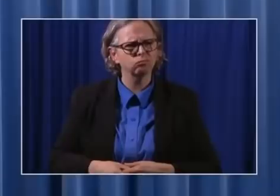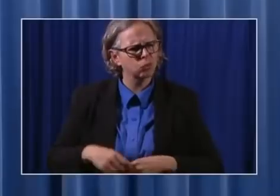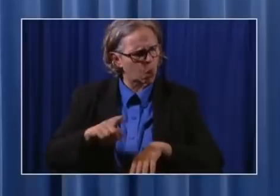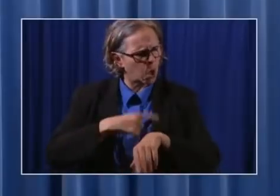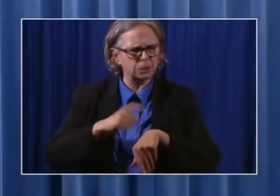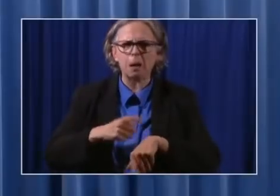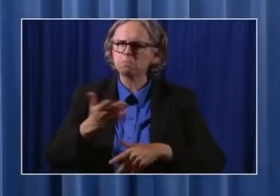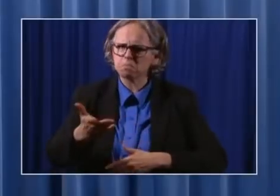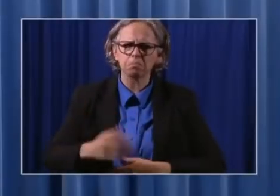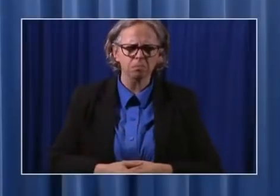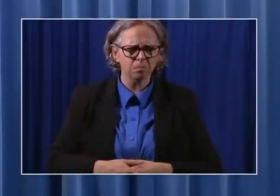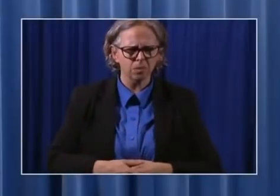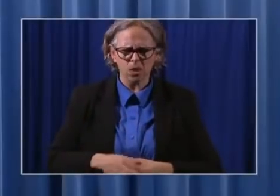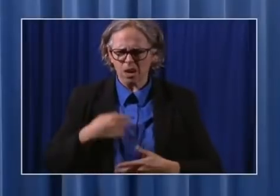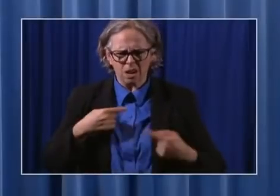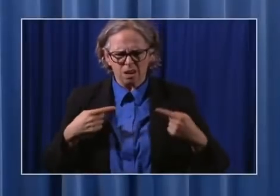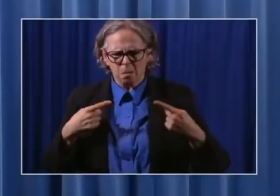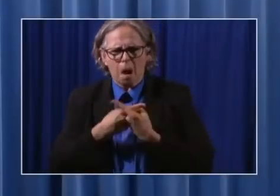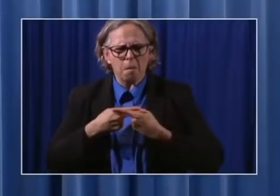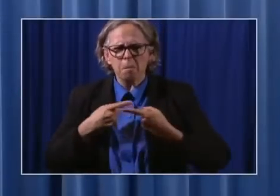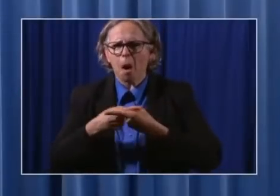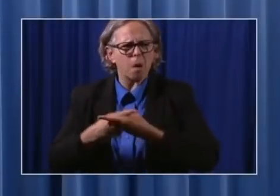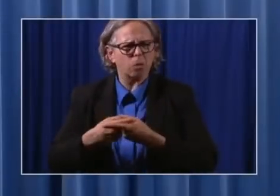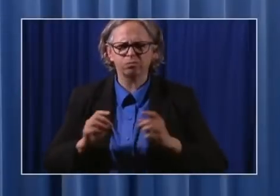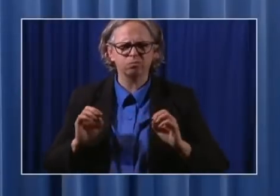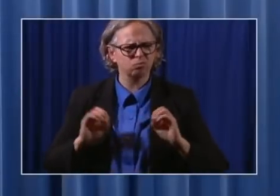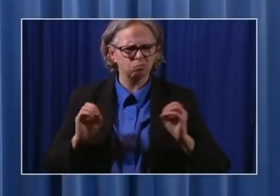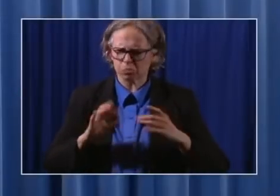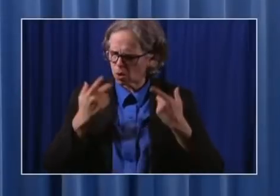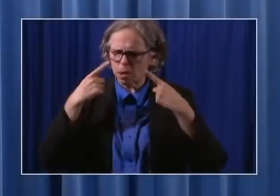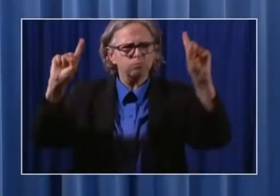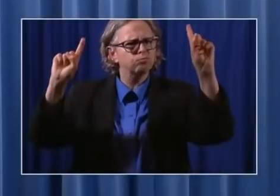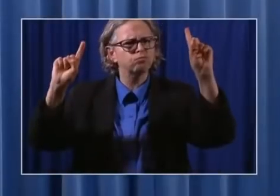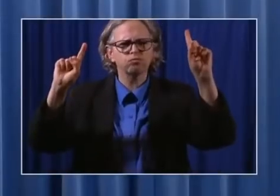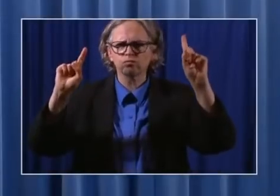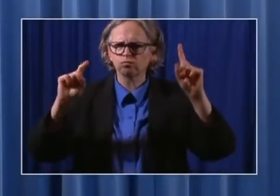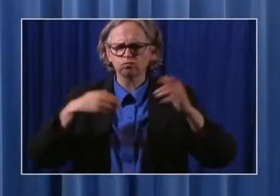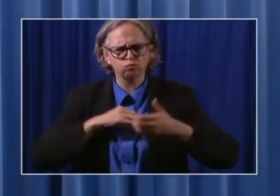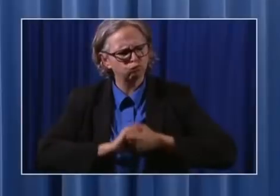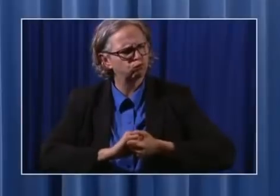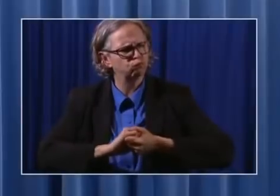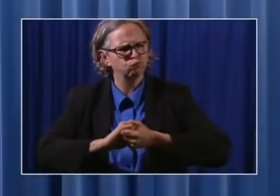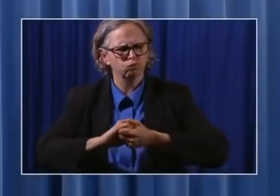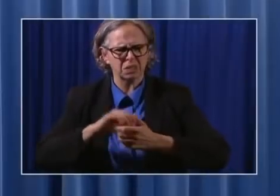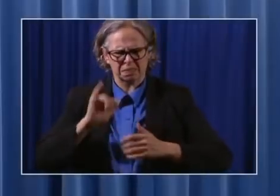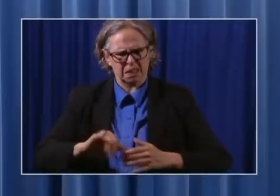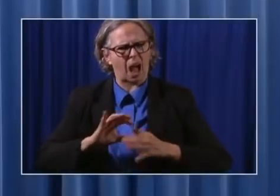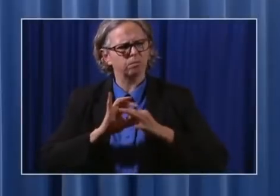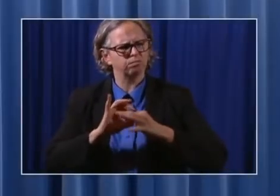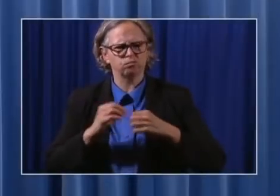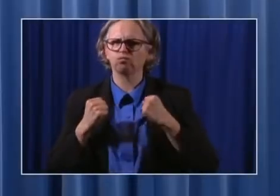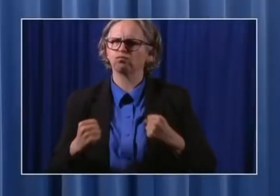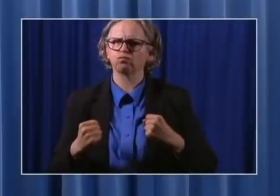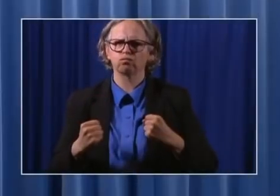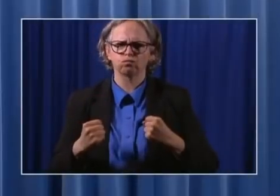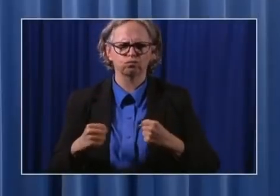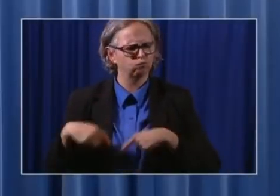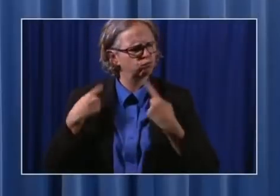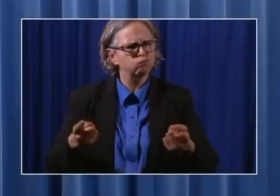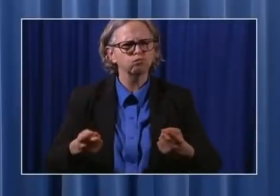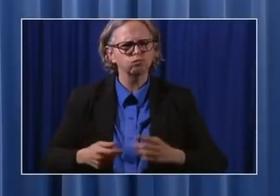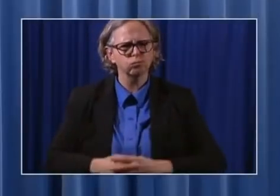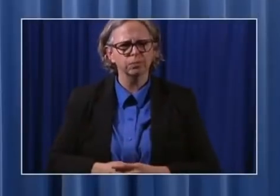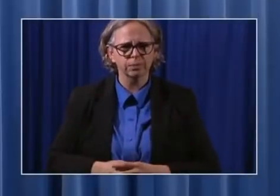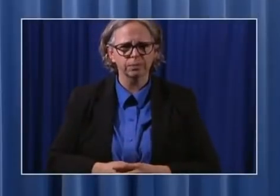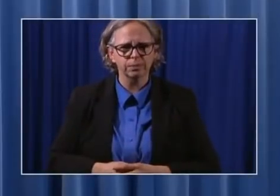controversial. It's very, very productive. So that's the type of relationship that you know, we have in